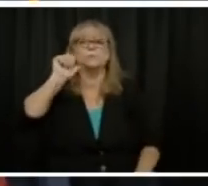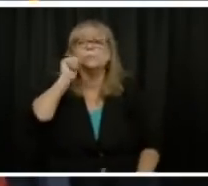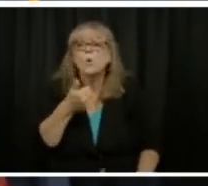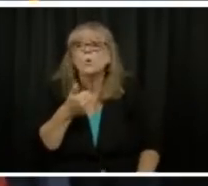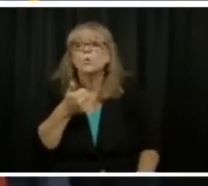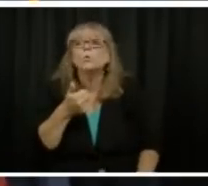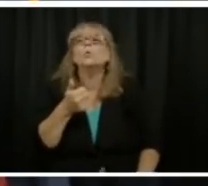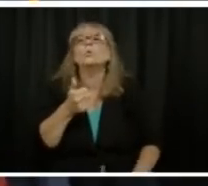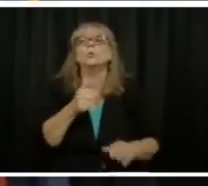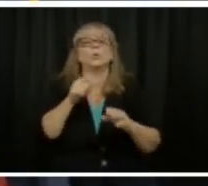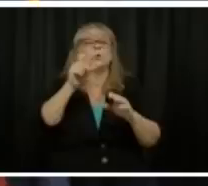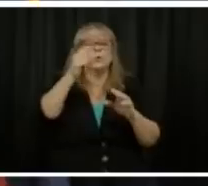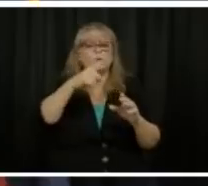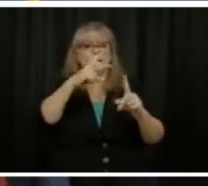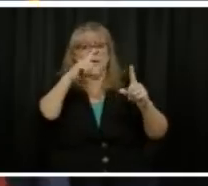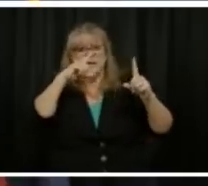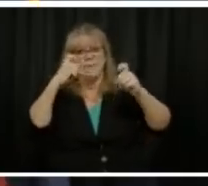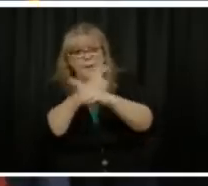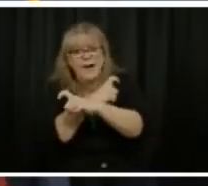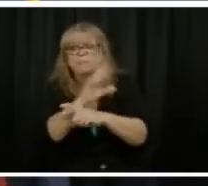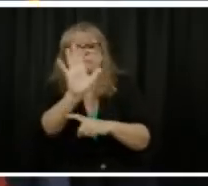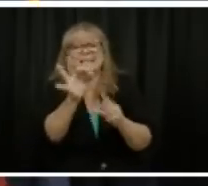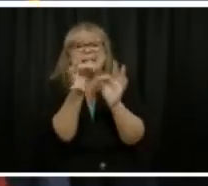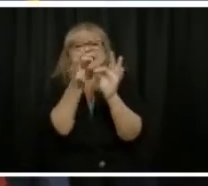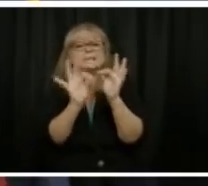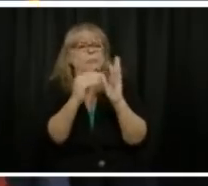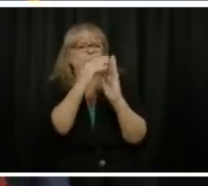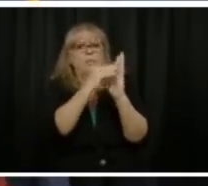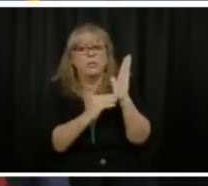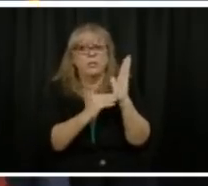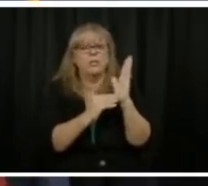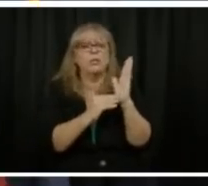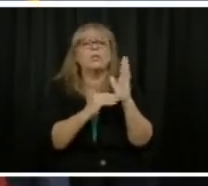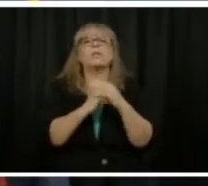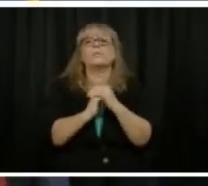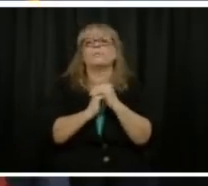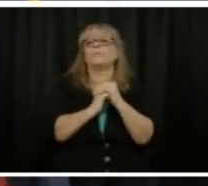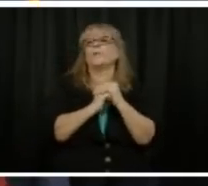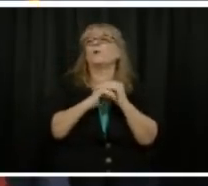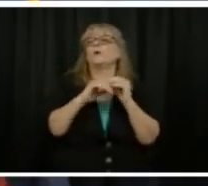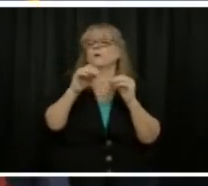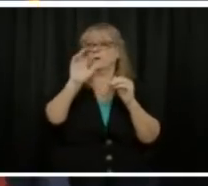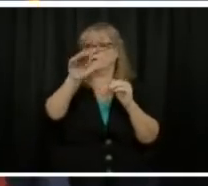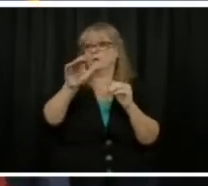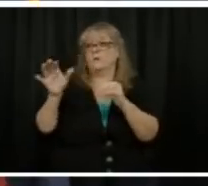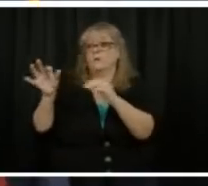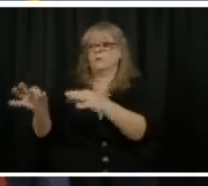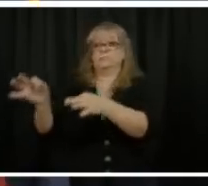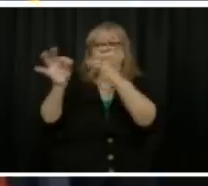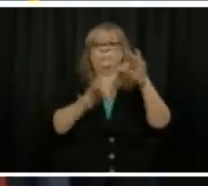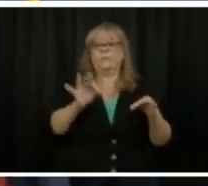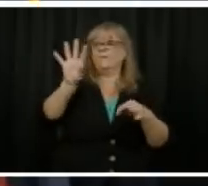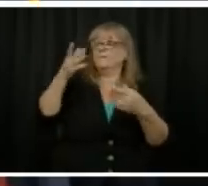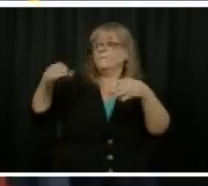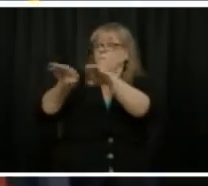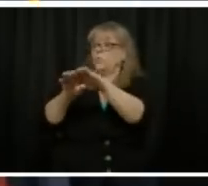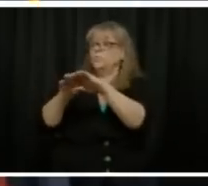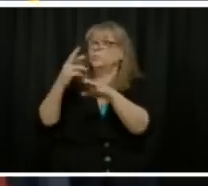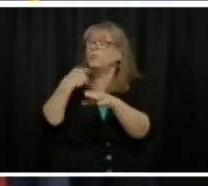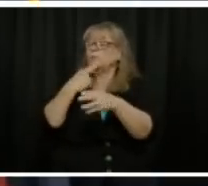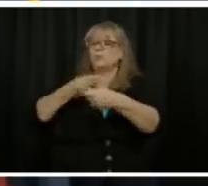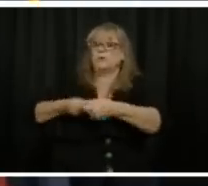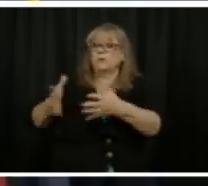current law that already exists around 2. This is really that same policy is an emergency provision that is 10